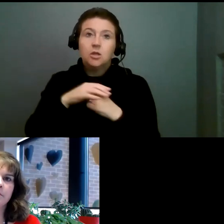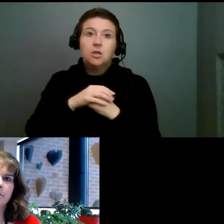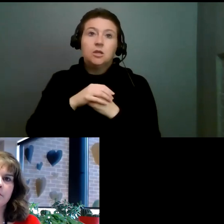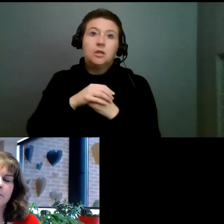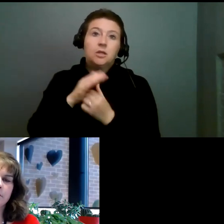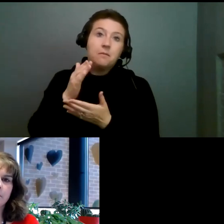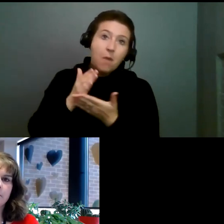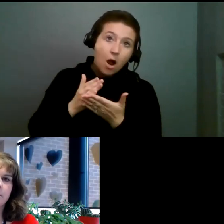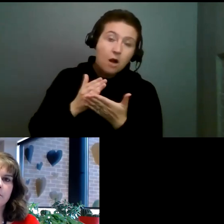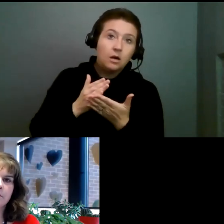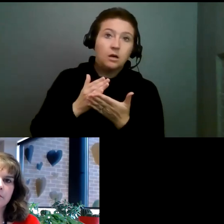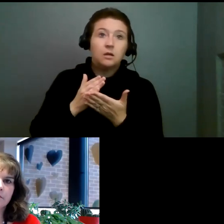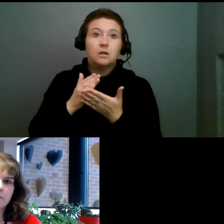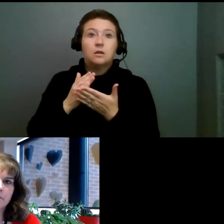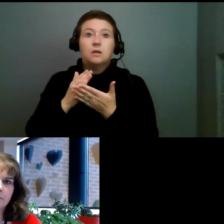partly because